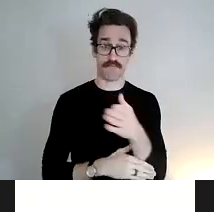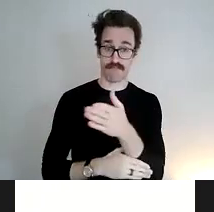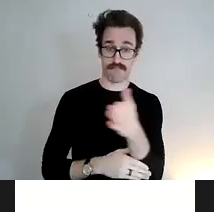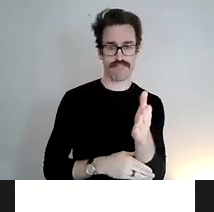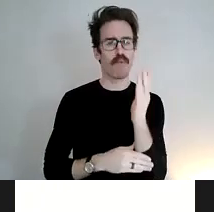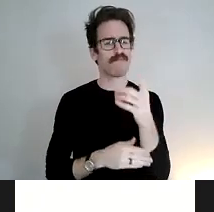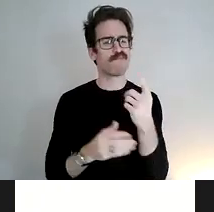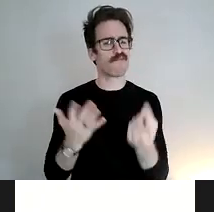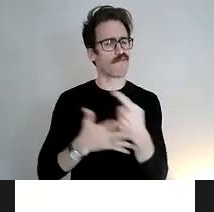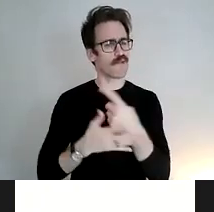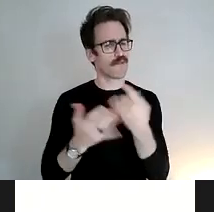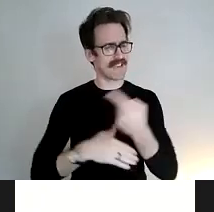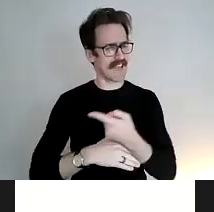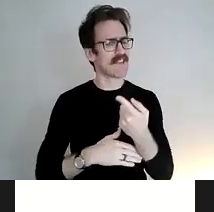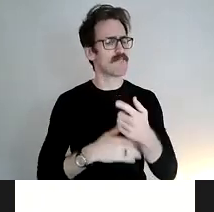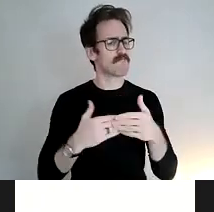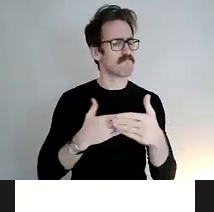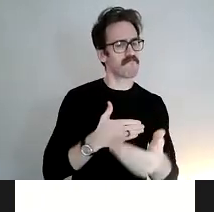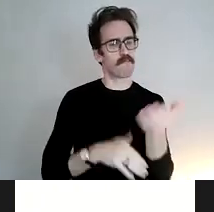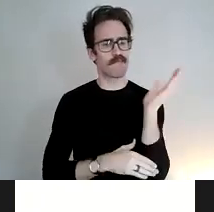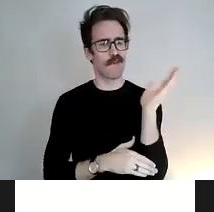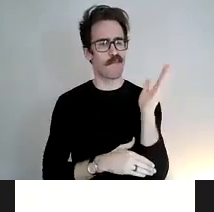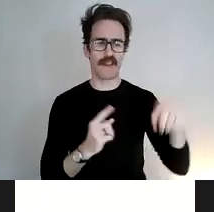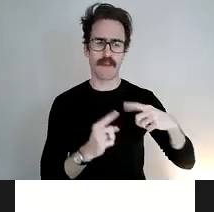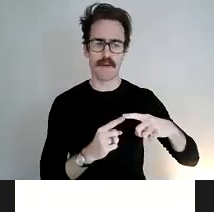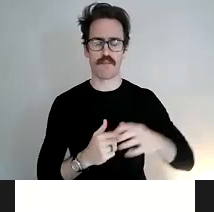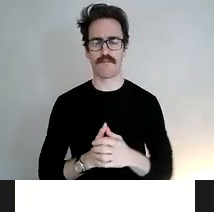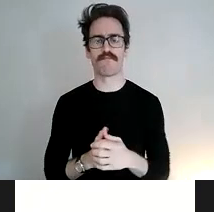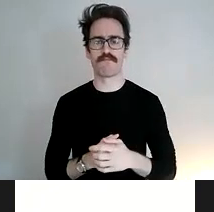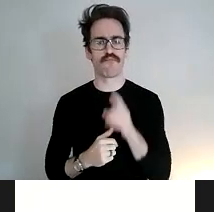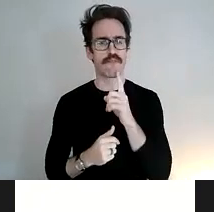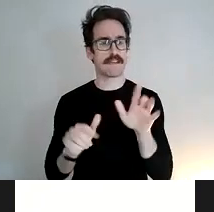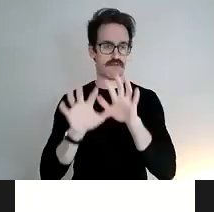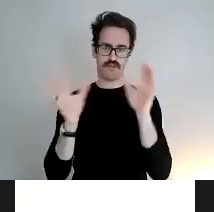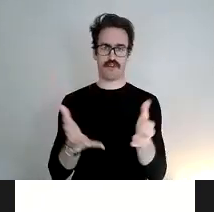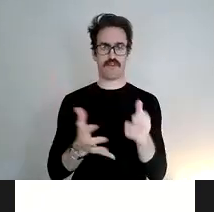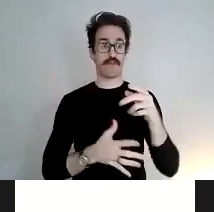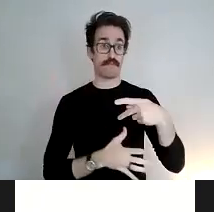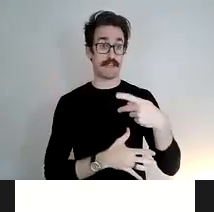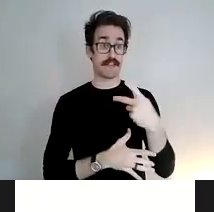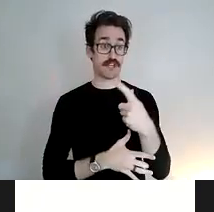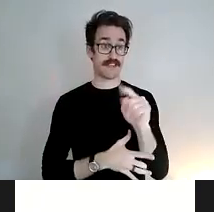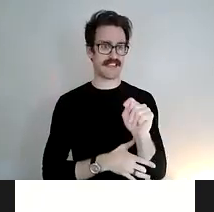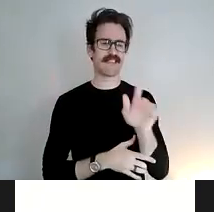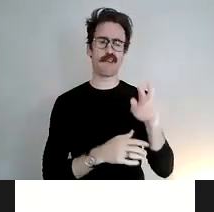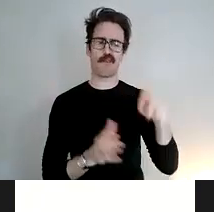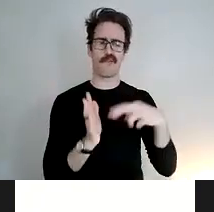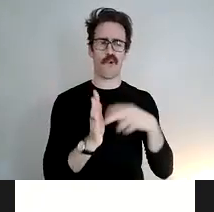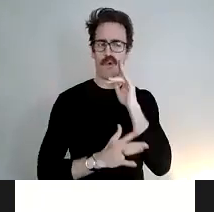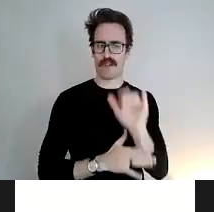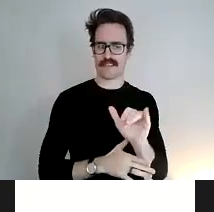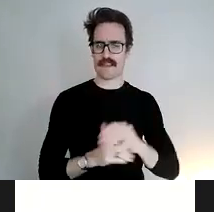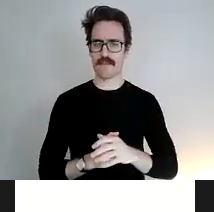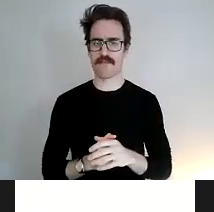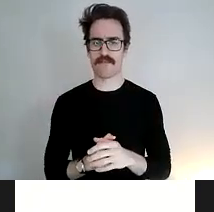going to talk about today, very briefly about the general role of the PGT and then focusing on investigations because, as Rayanne